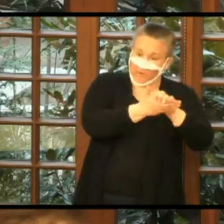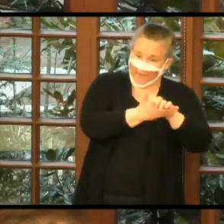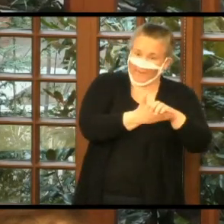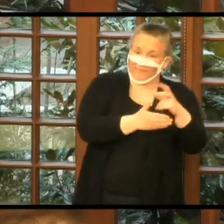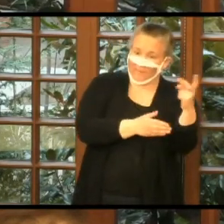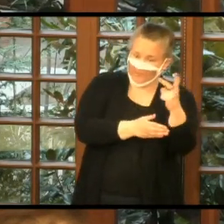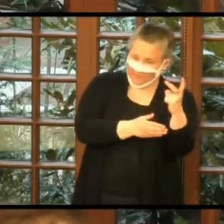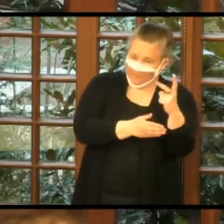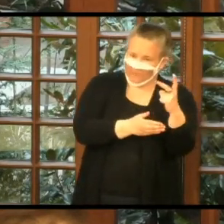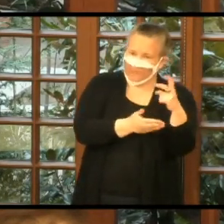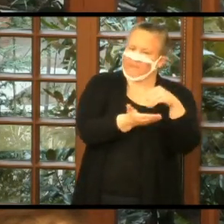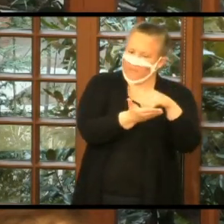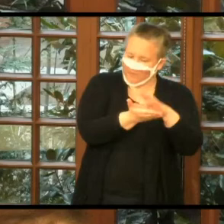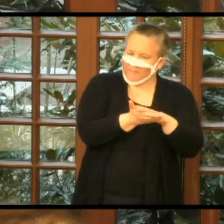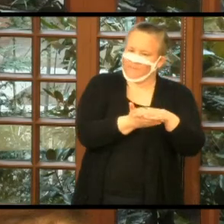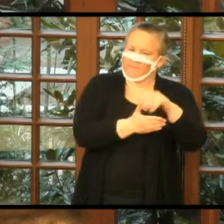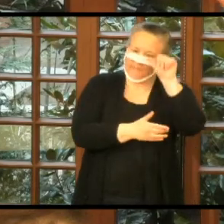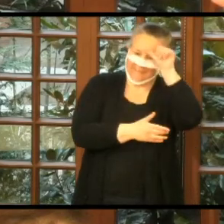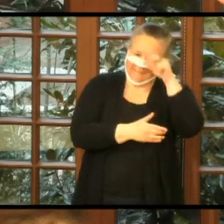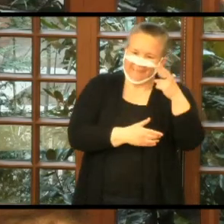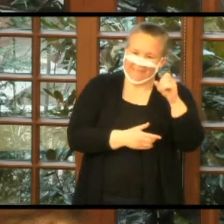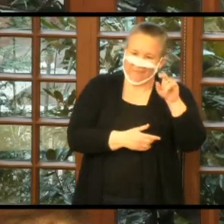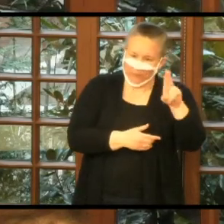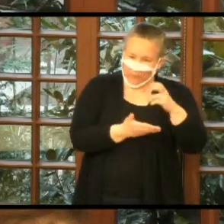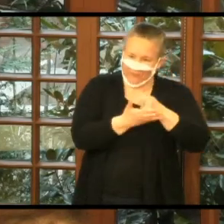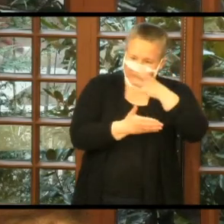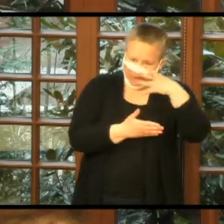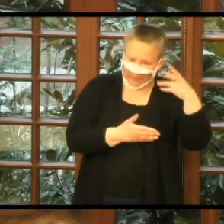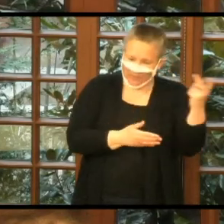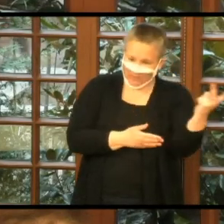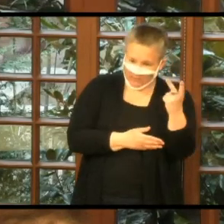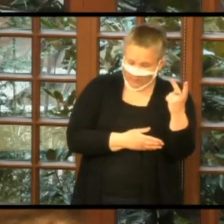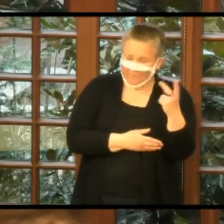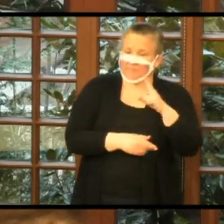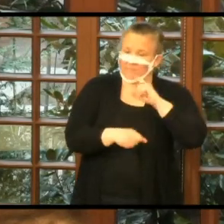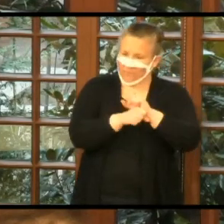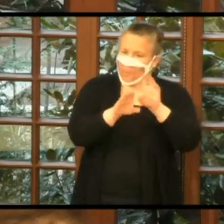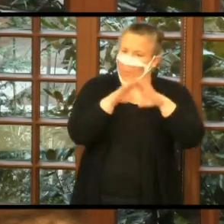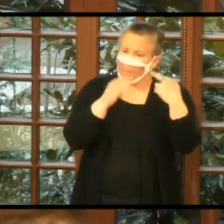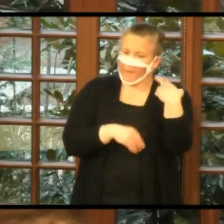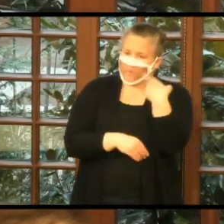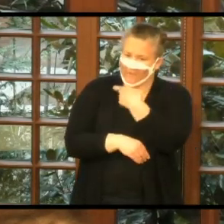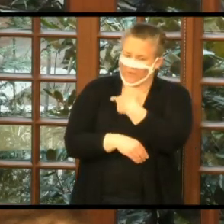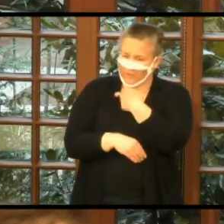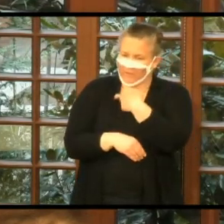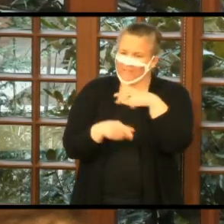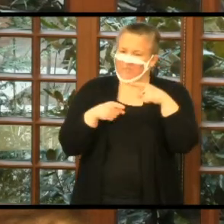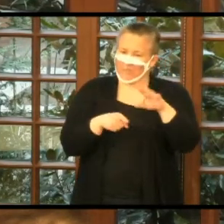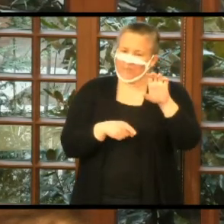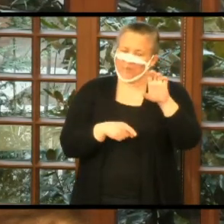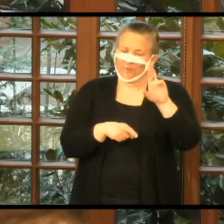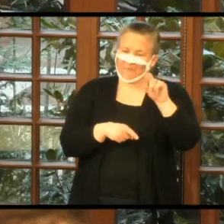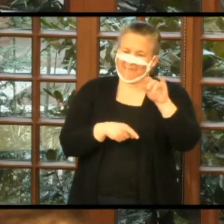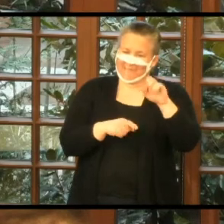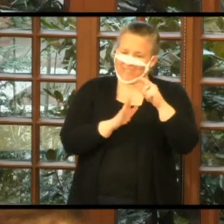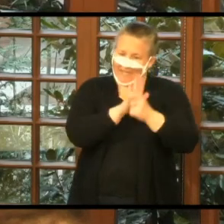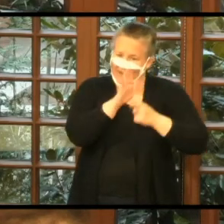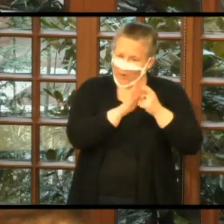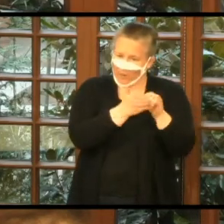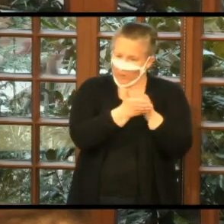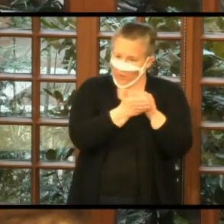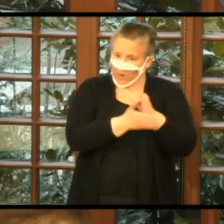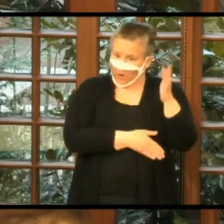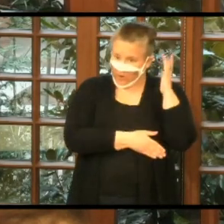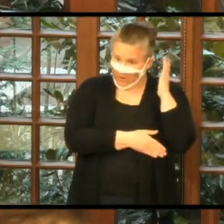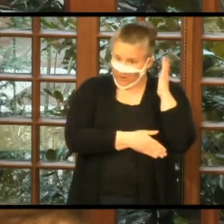are documented Indian Hindu immigrants, do in fact open a restaurant in recession-era New York. And while they do